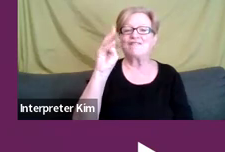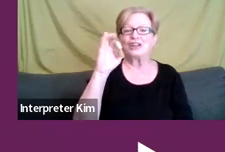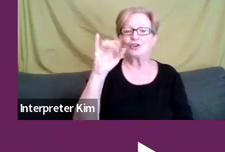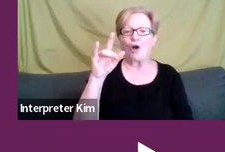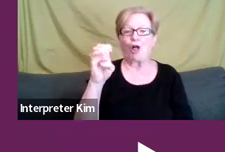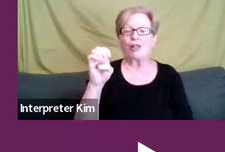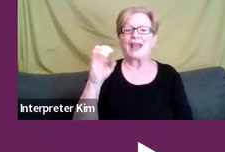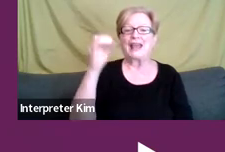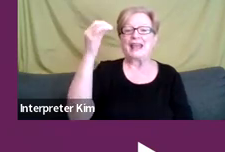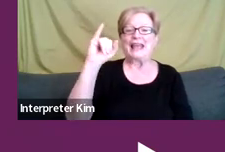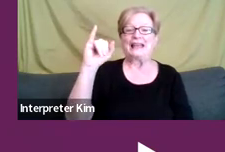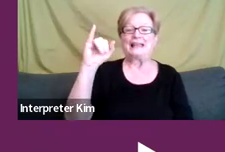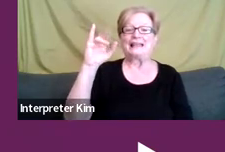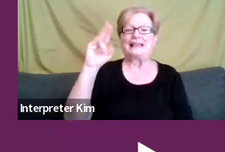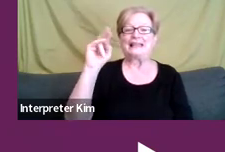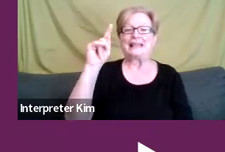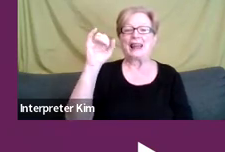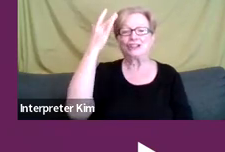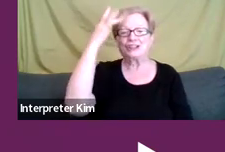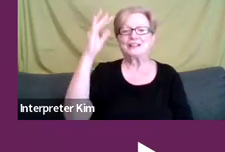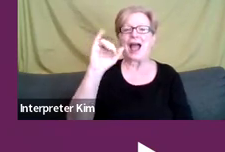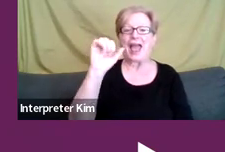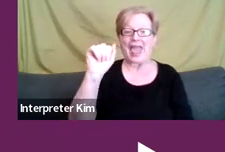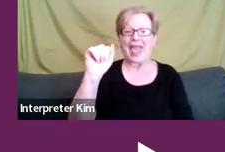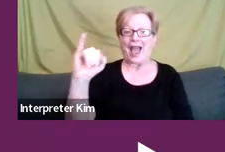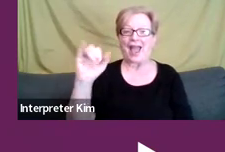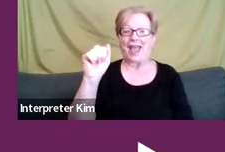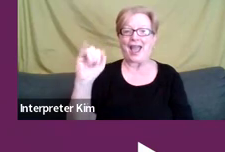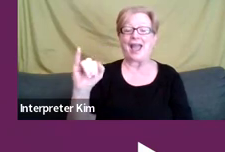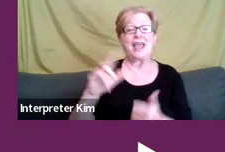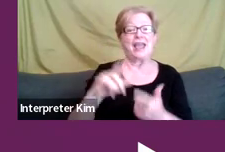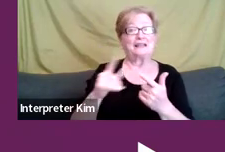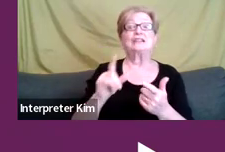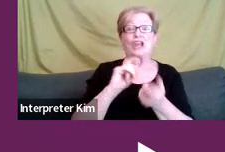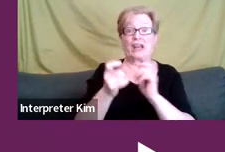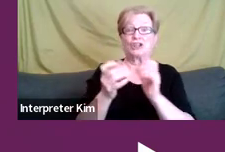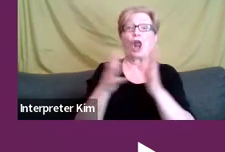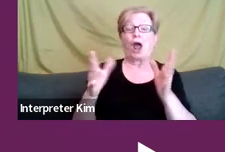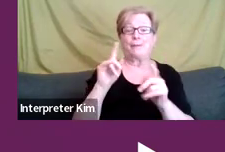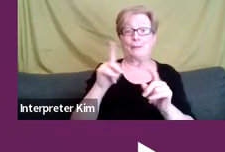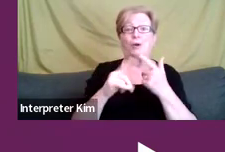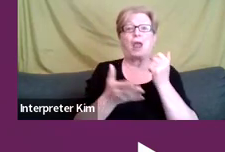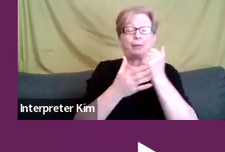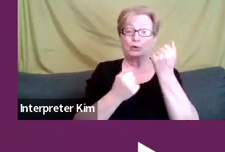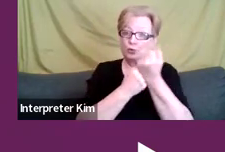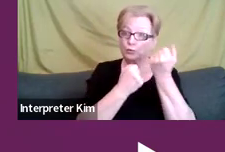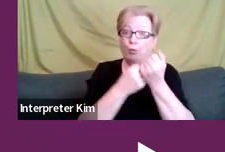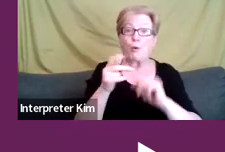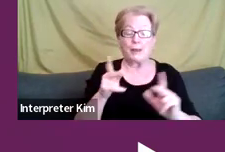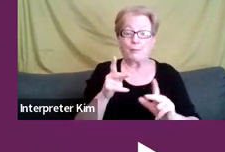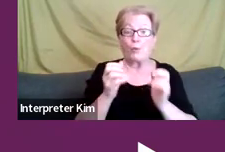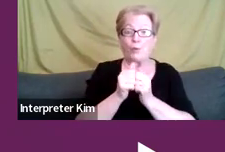of things for people with disabilities, but most certainly for supporting people in